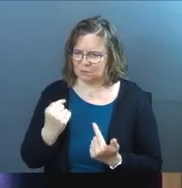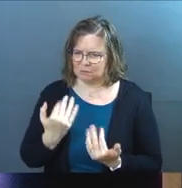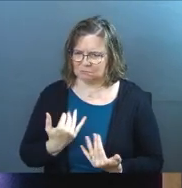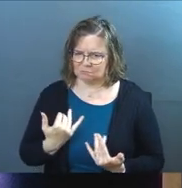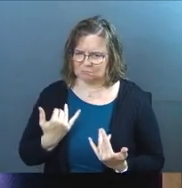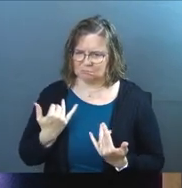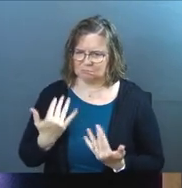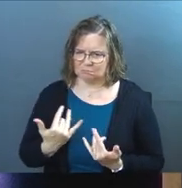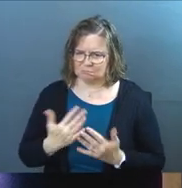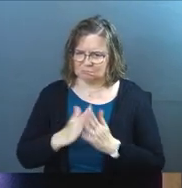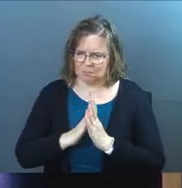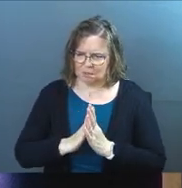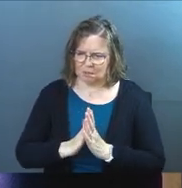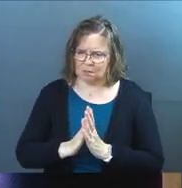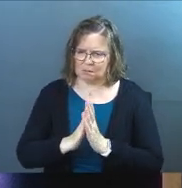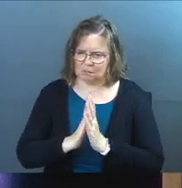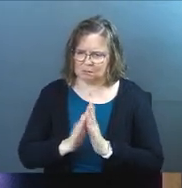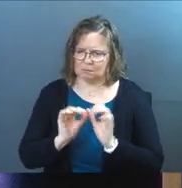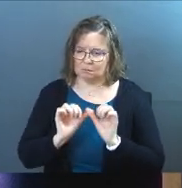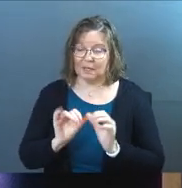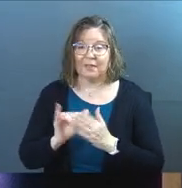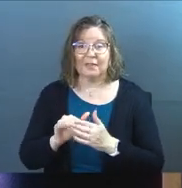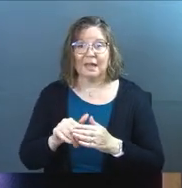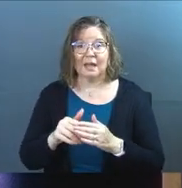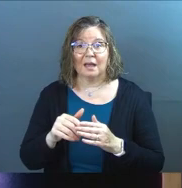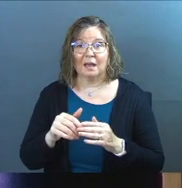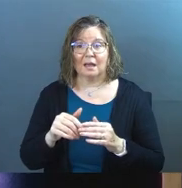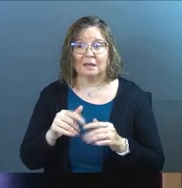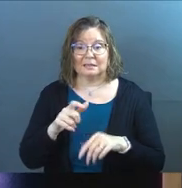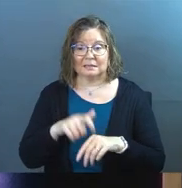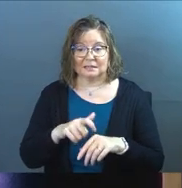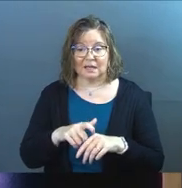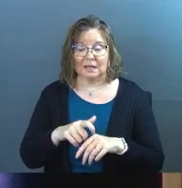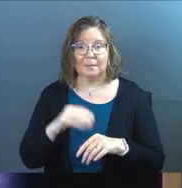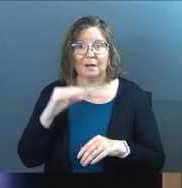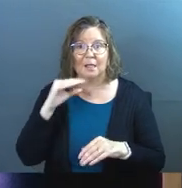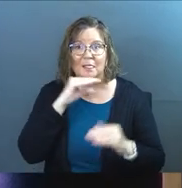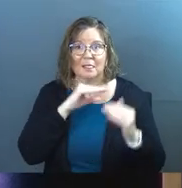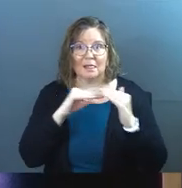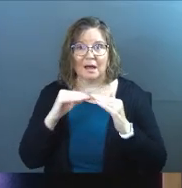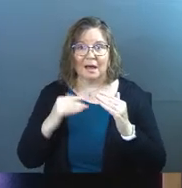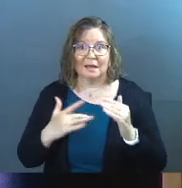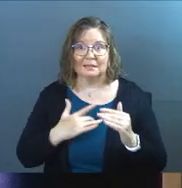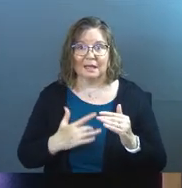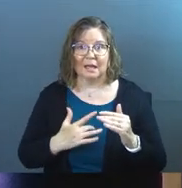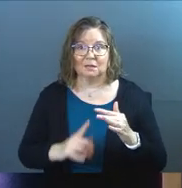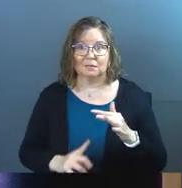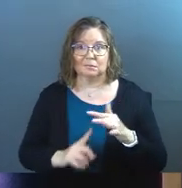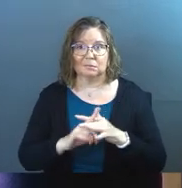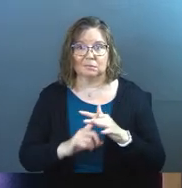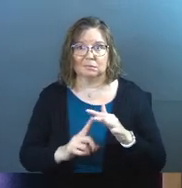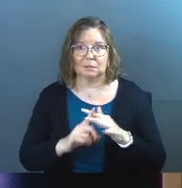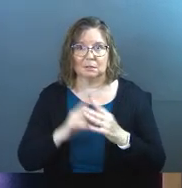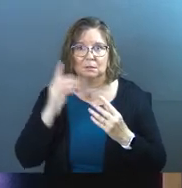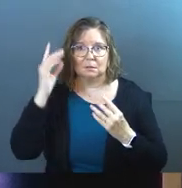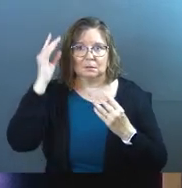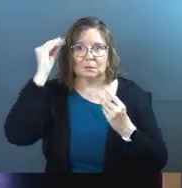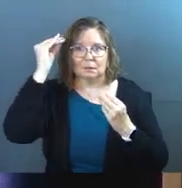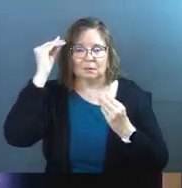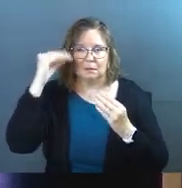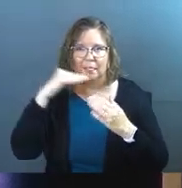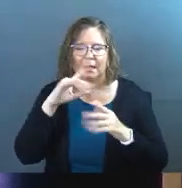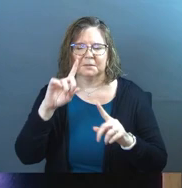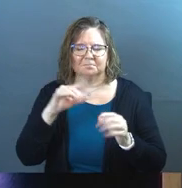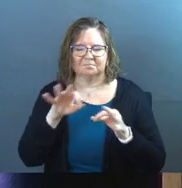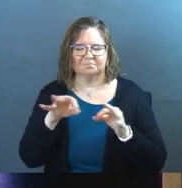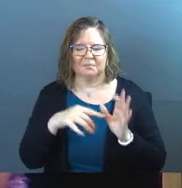prayer, in that space, in that gap, lies come in into our hearts. Yes? Here's some lies.